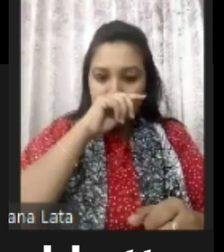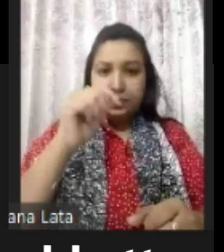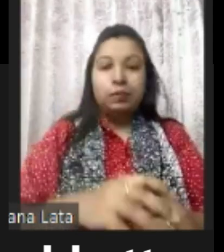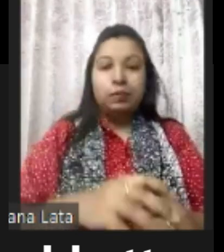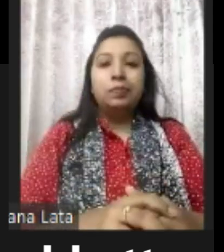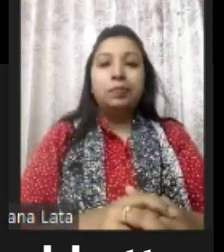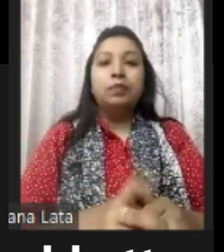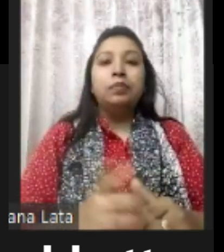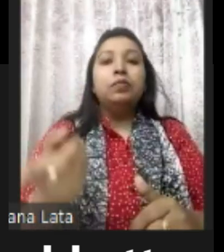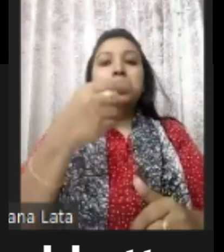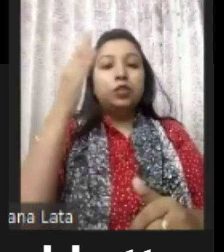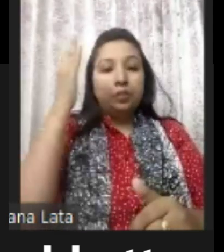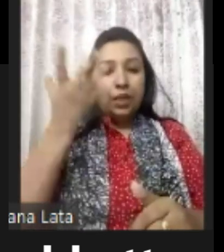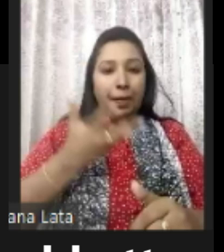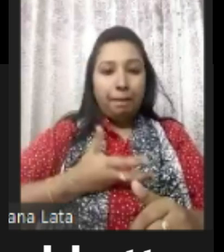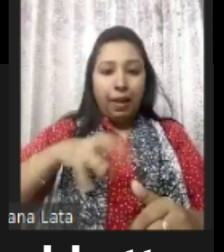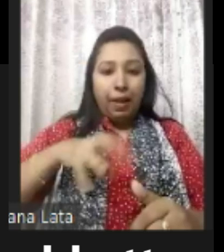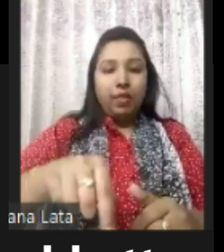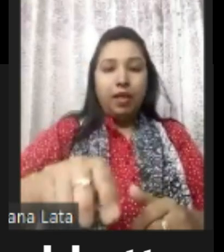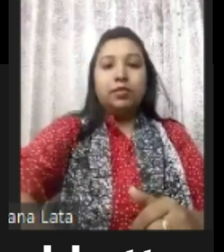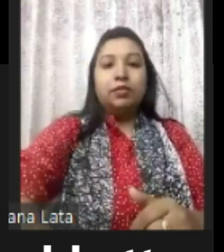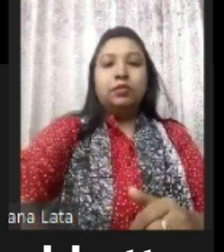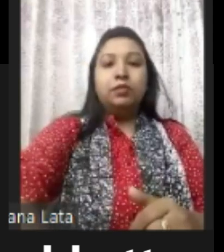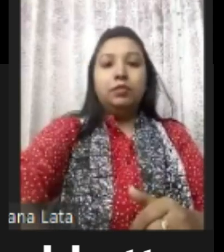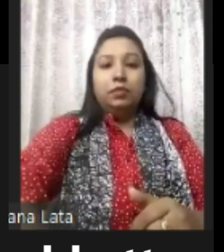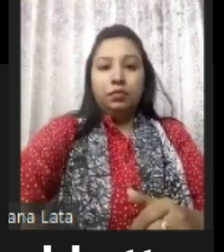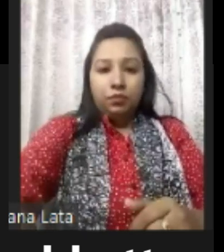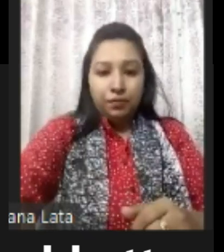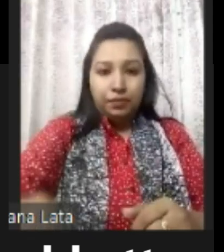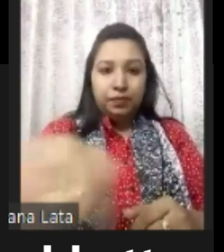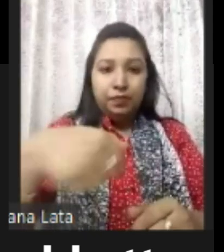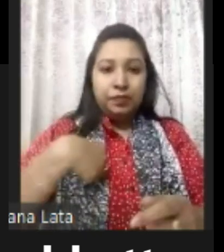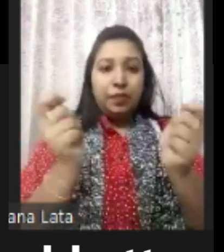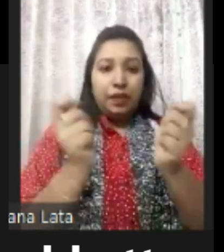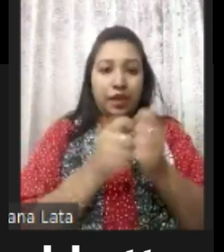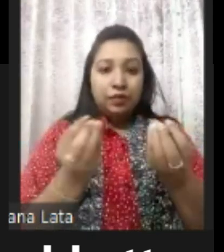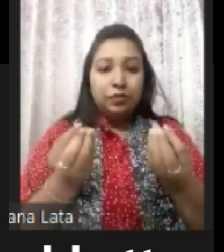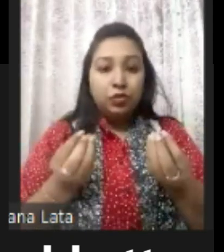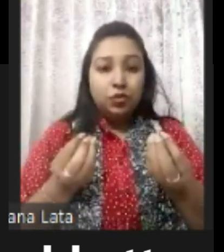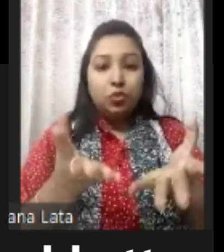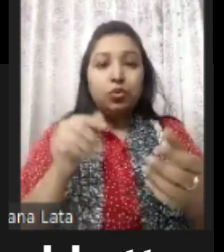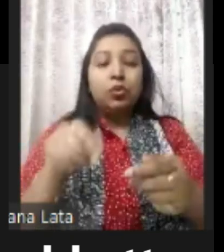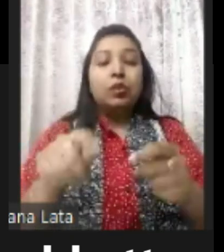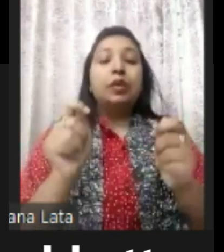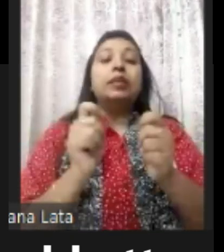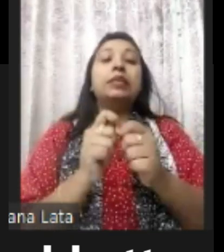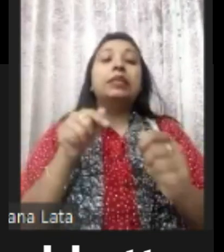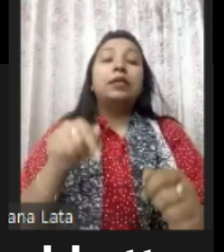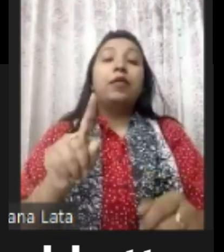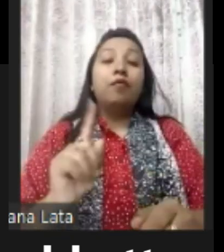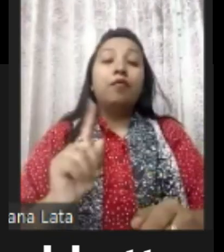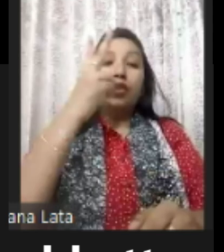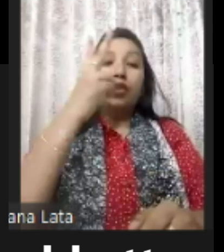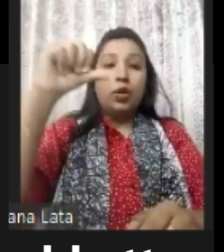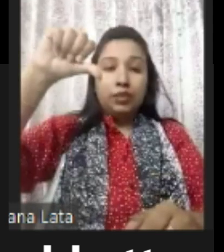You know that the Bangladesh has began its journey in 2009 as a digital Bangladesh, and since